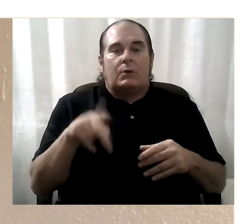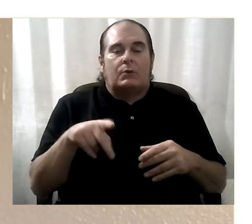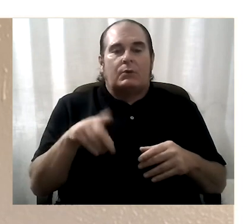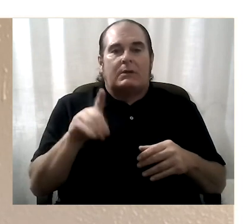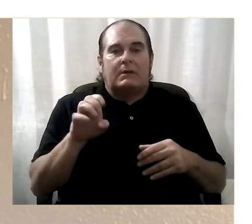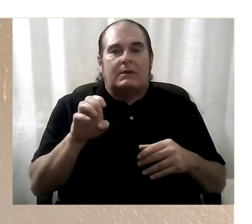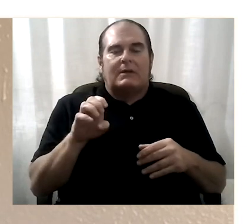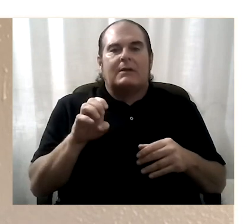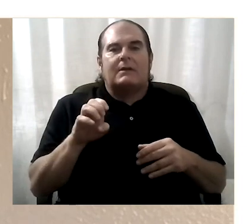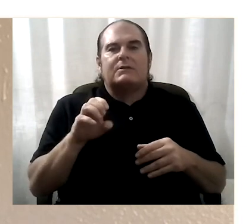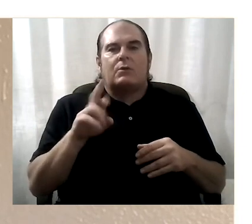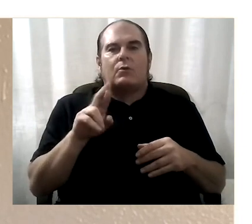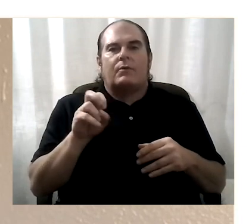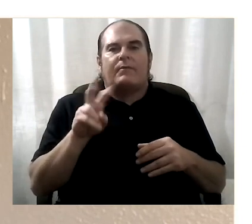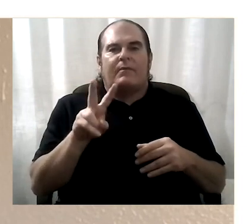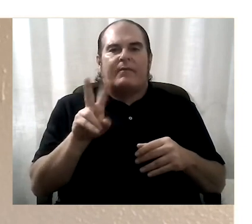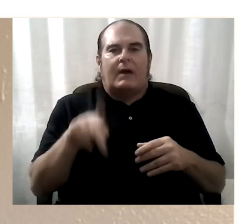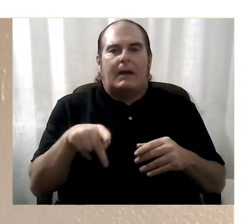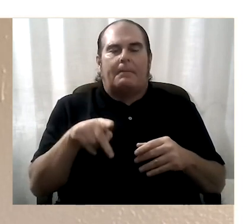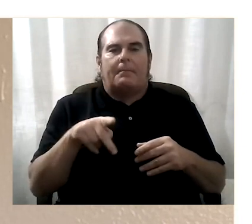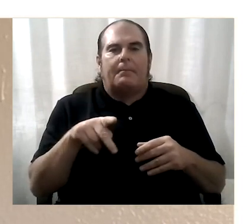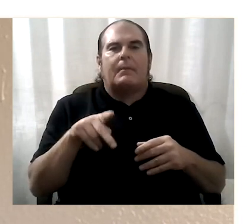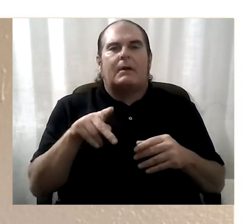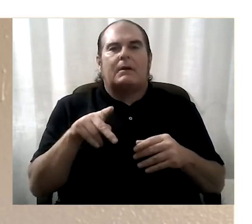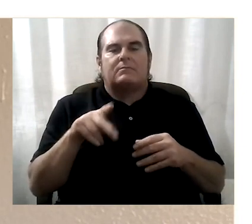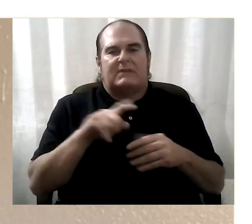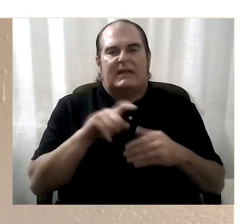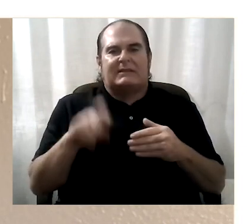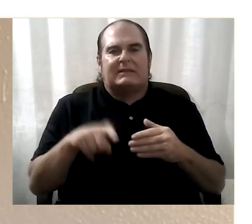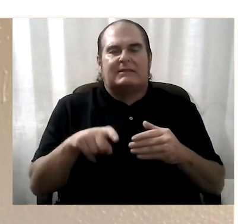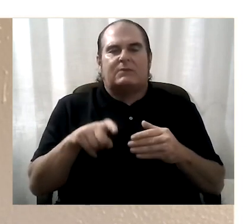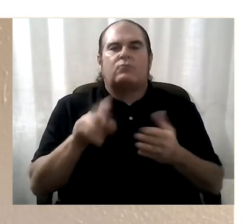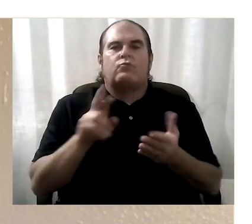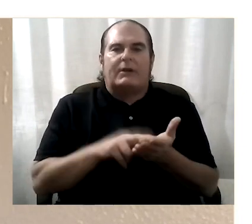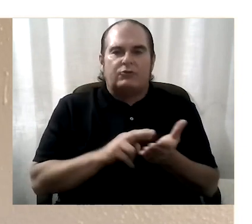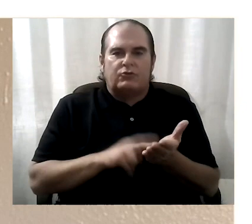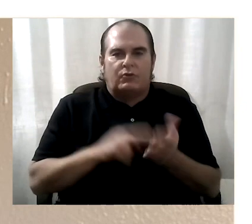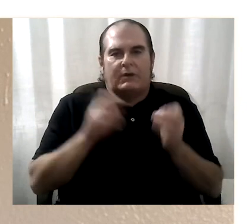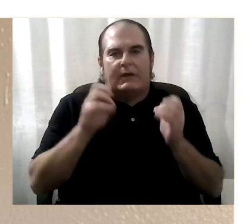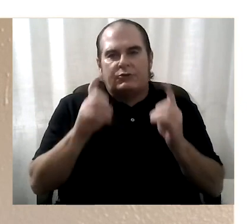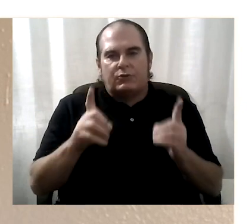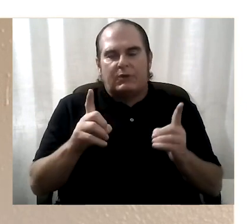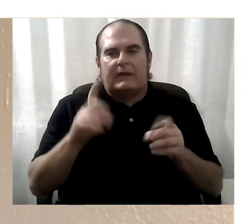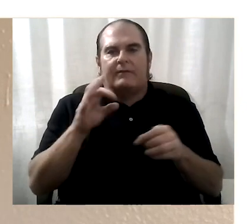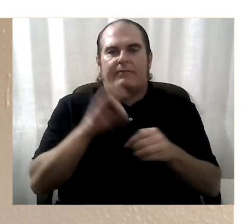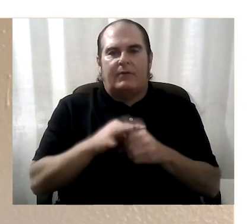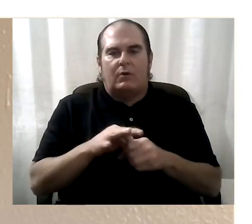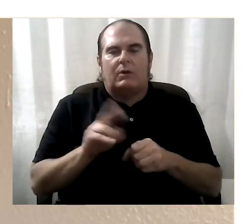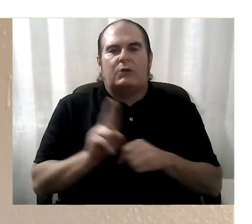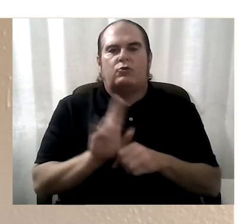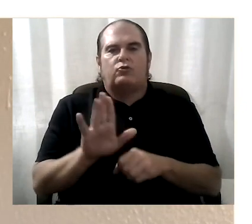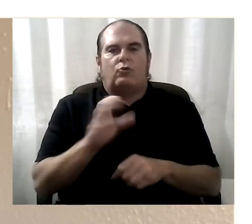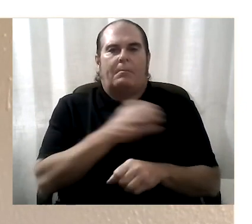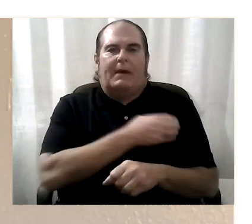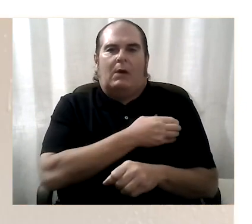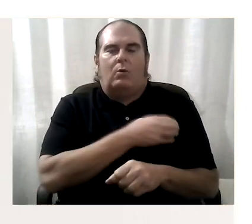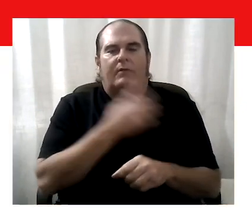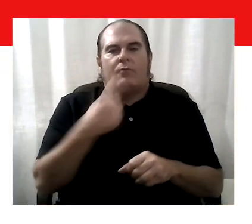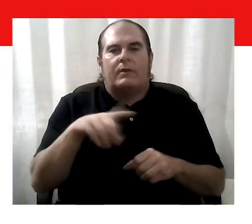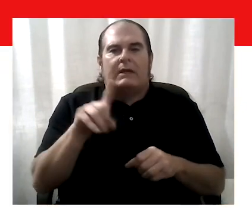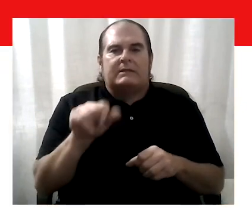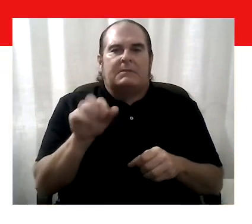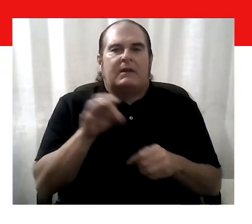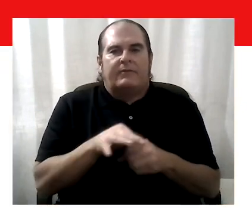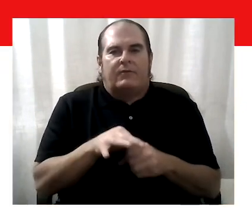by revuptx, which stands for Register, Educate, Vote, and Use Your Power, as in using your power for the disability vote.